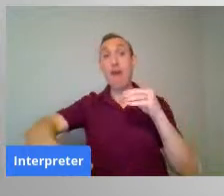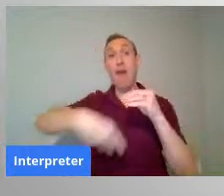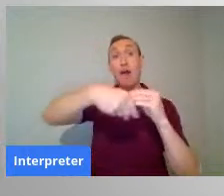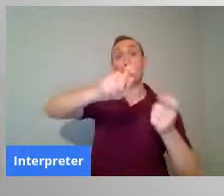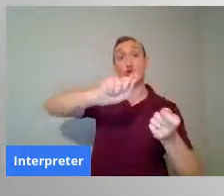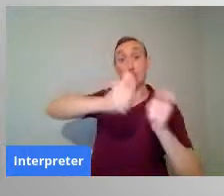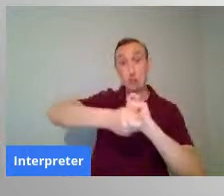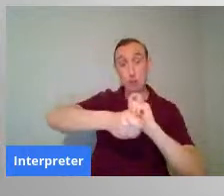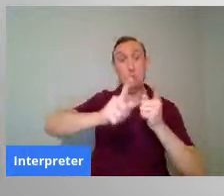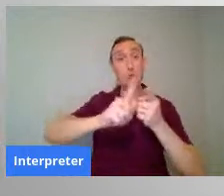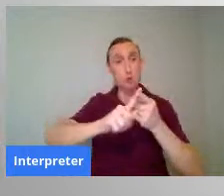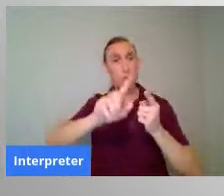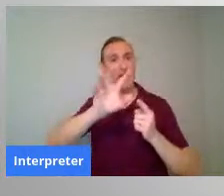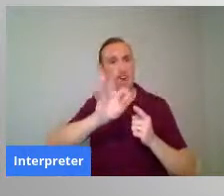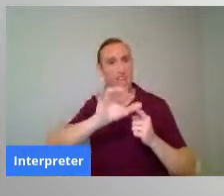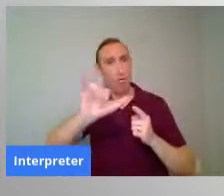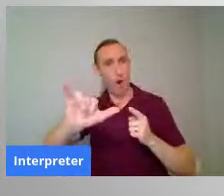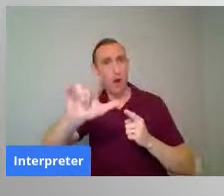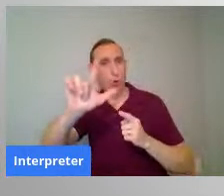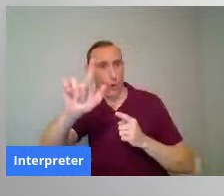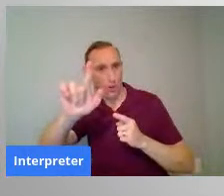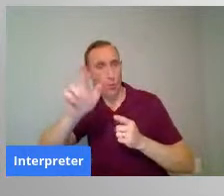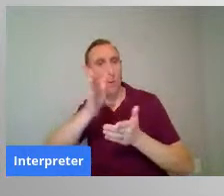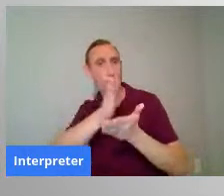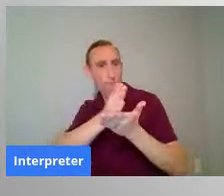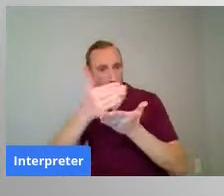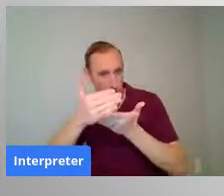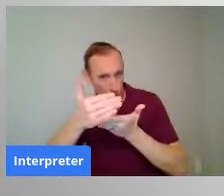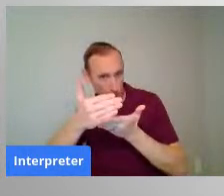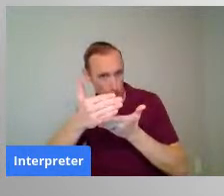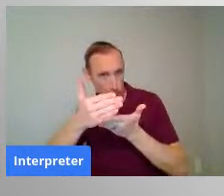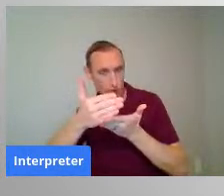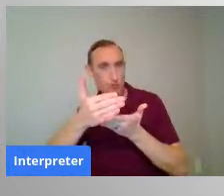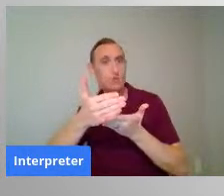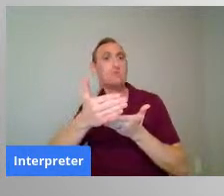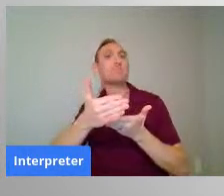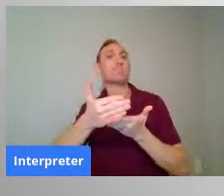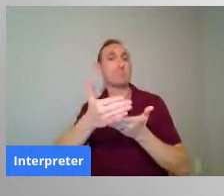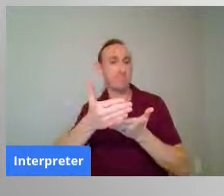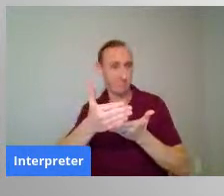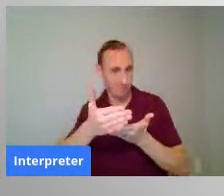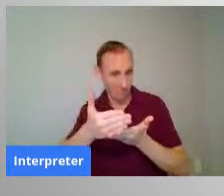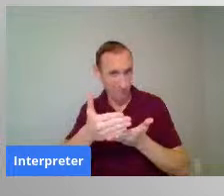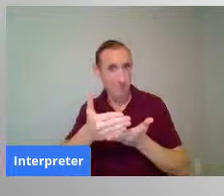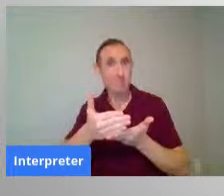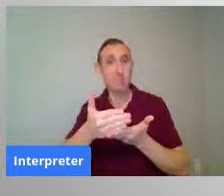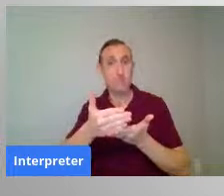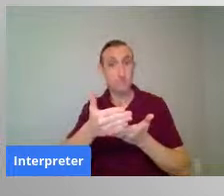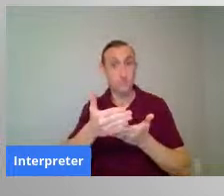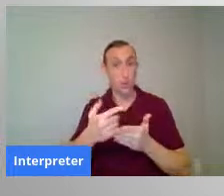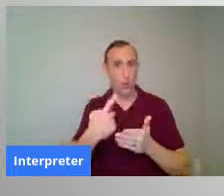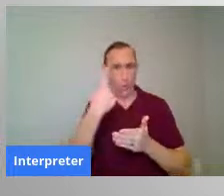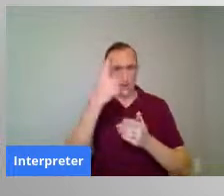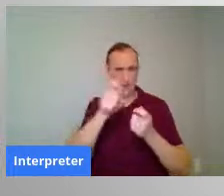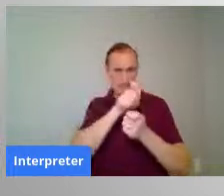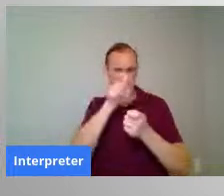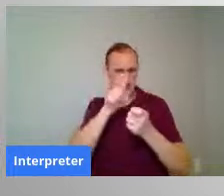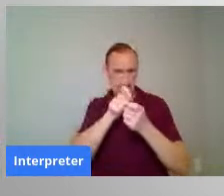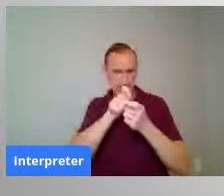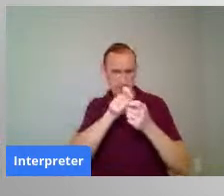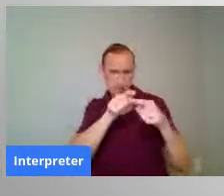budget. So he's actually proposed an amendment. The line item specifically that I'm talking about on our